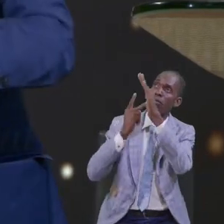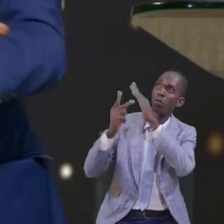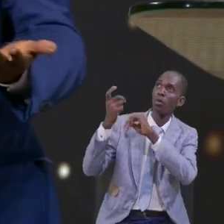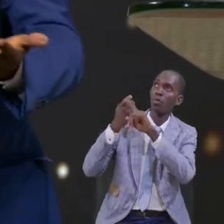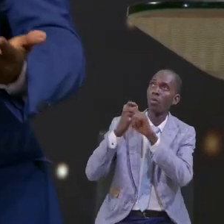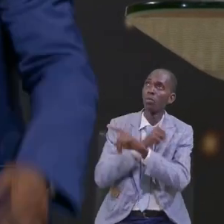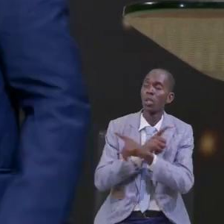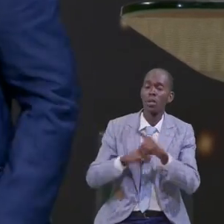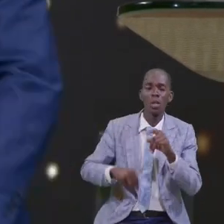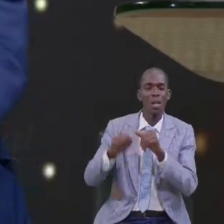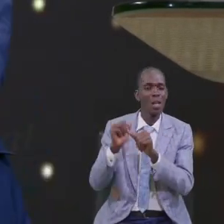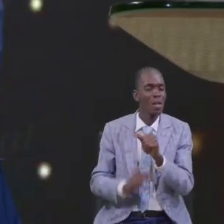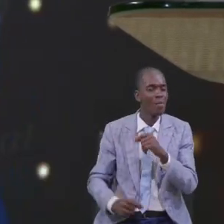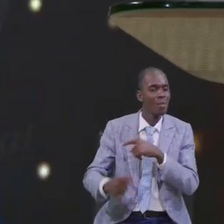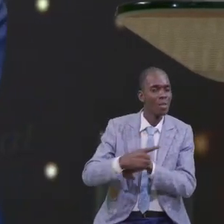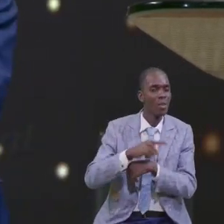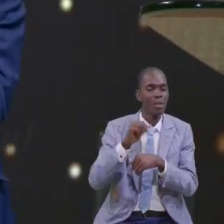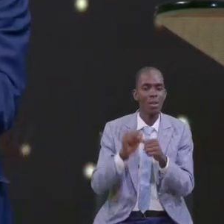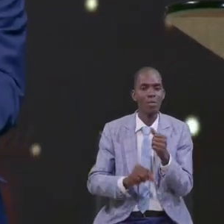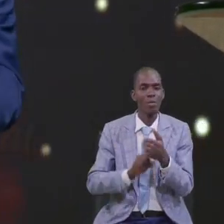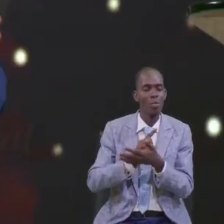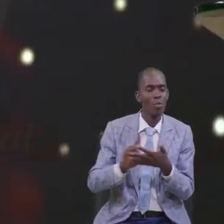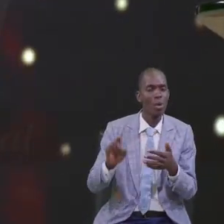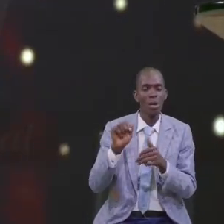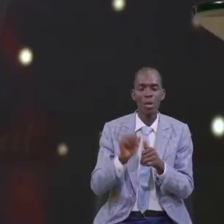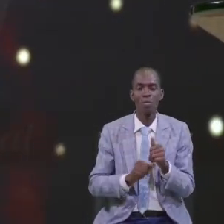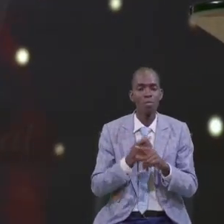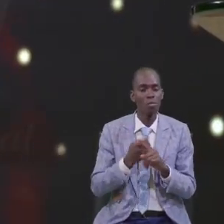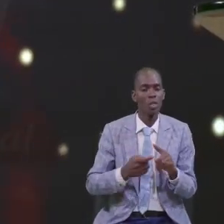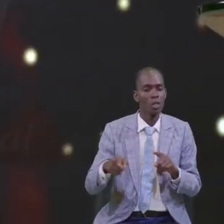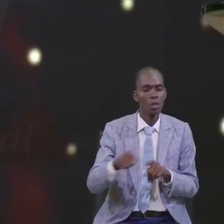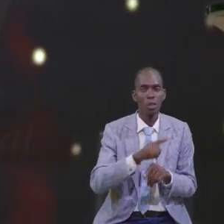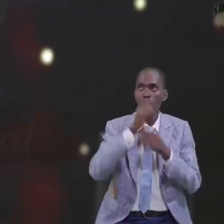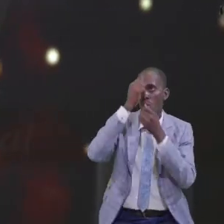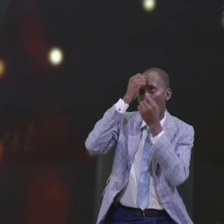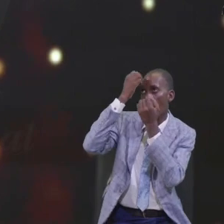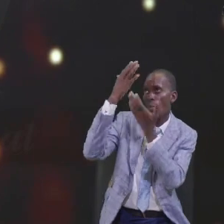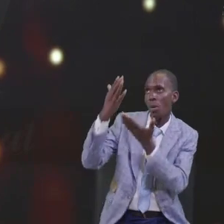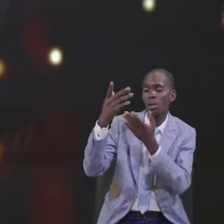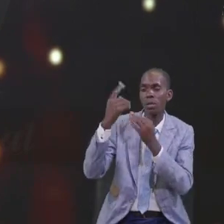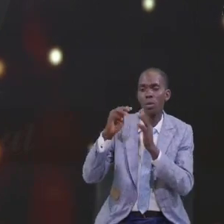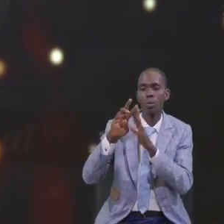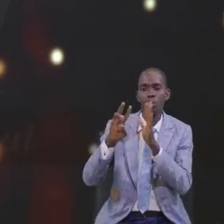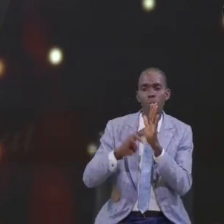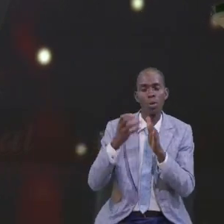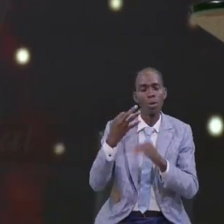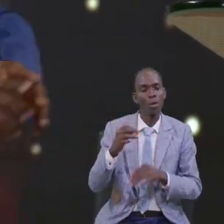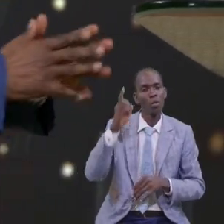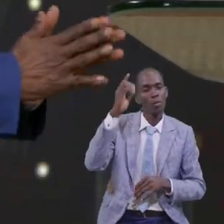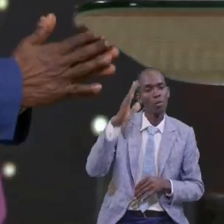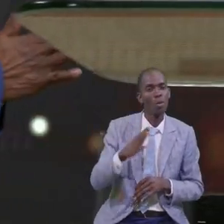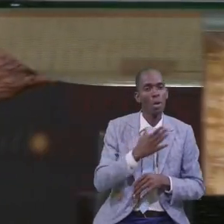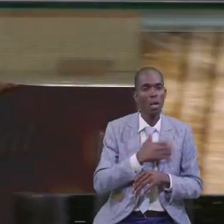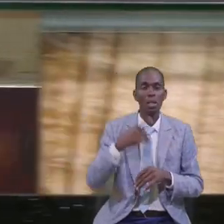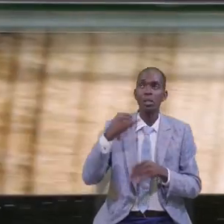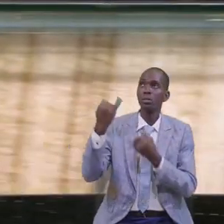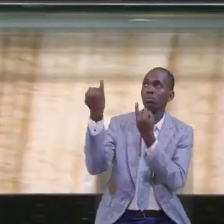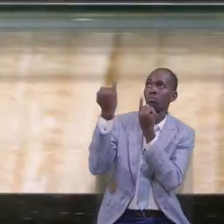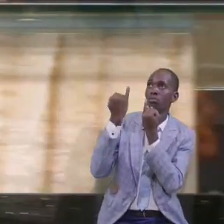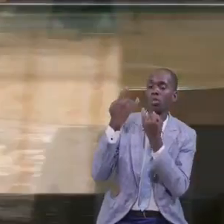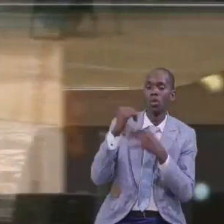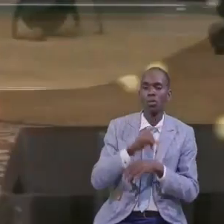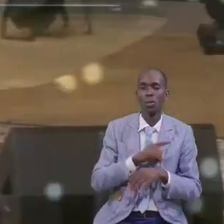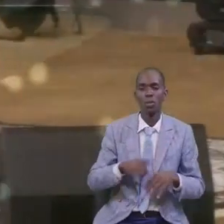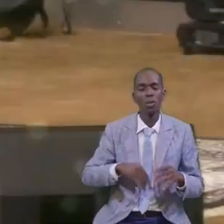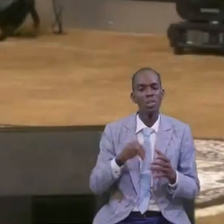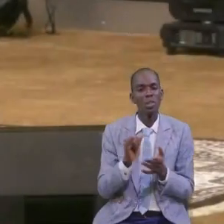after day and week after week, they carry out the will of the Lord and the calling of the Lord. That's what